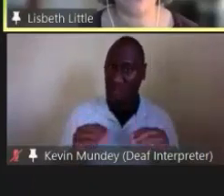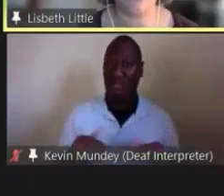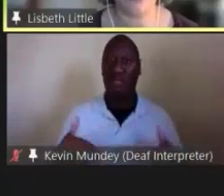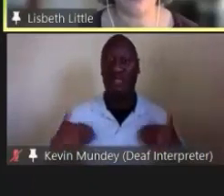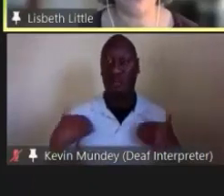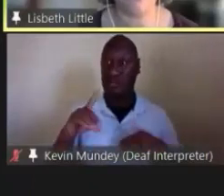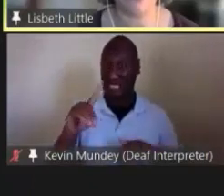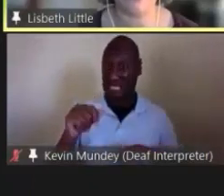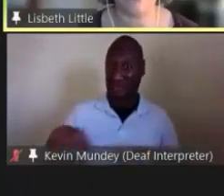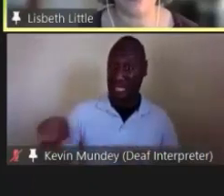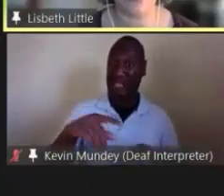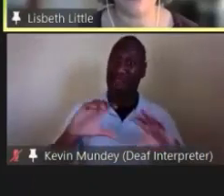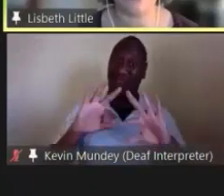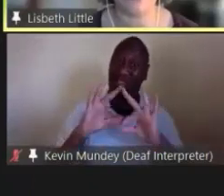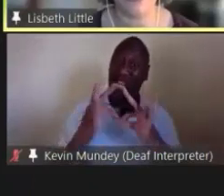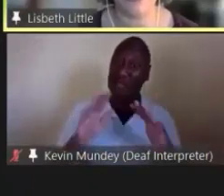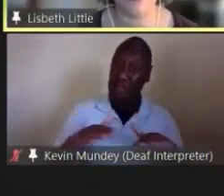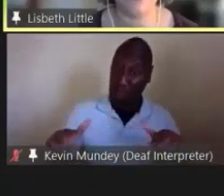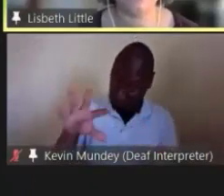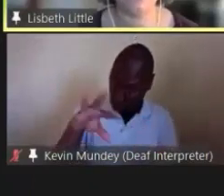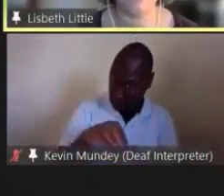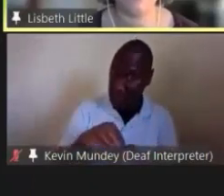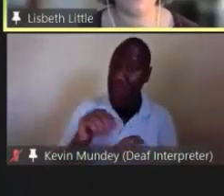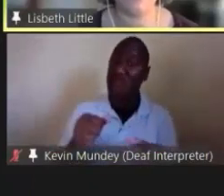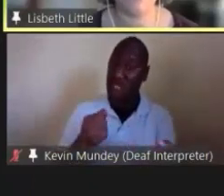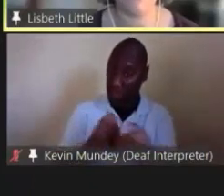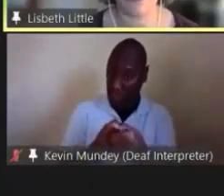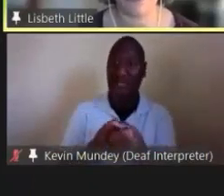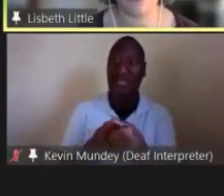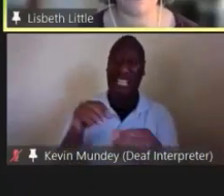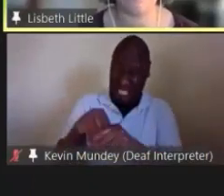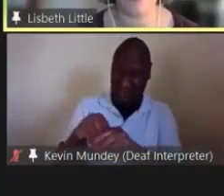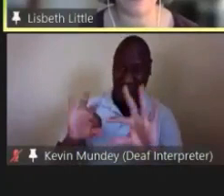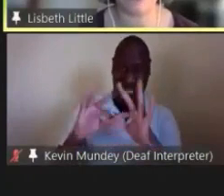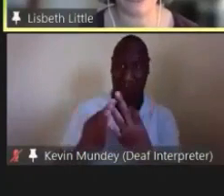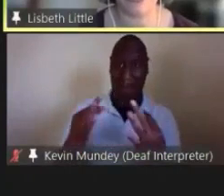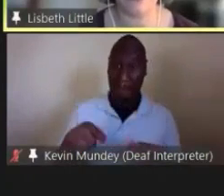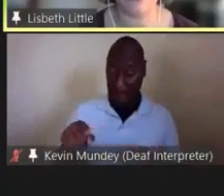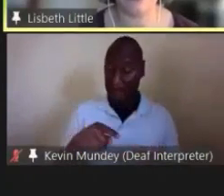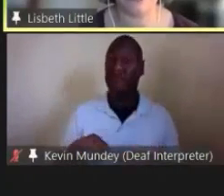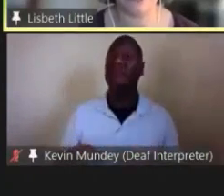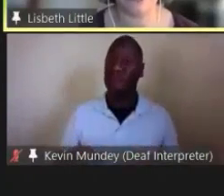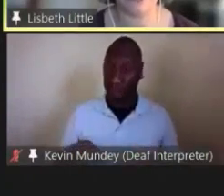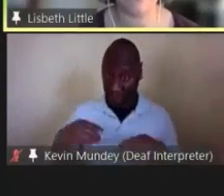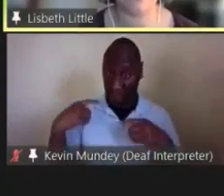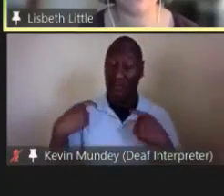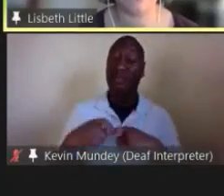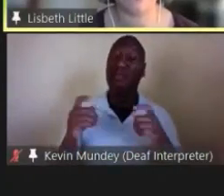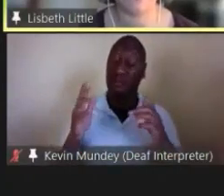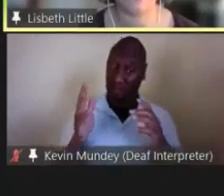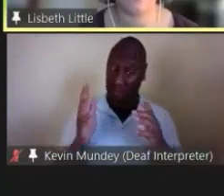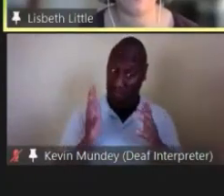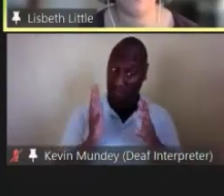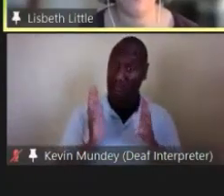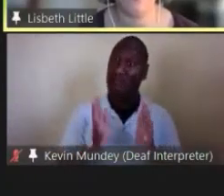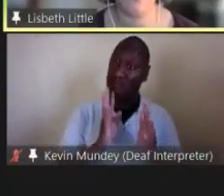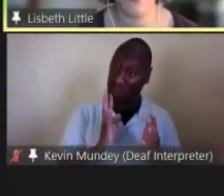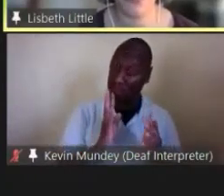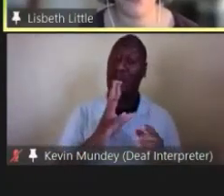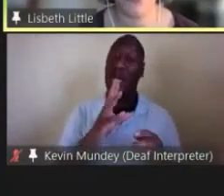families of children and youth with disabilities. Services are provided in Spanish and English.